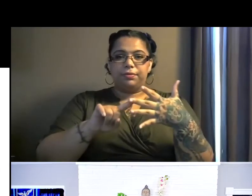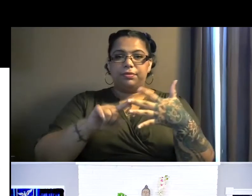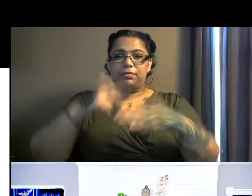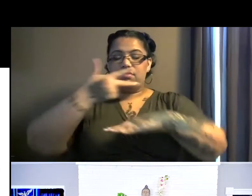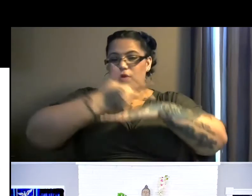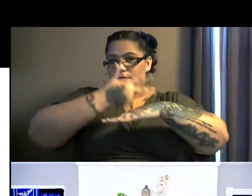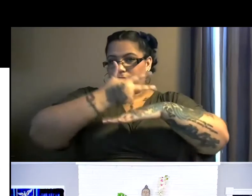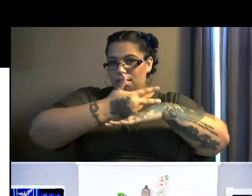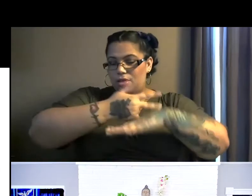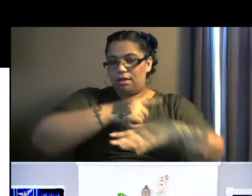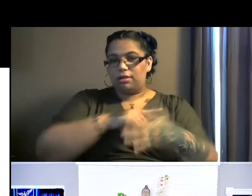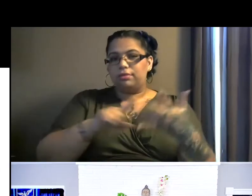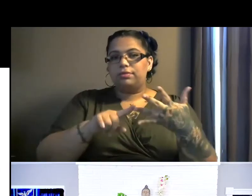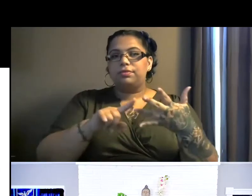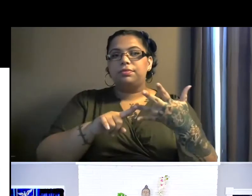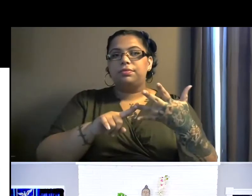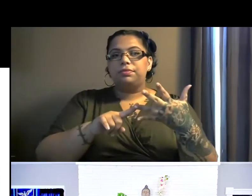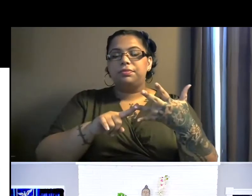Guatemala,